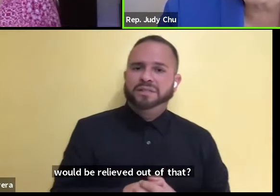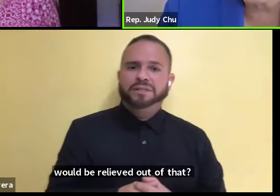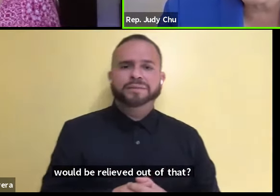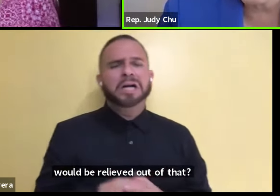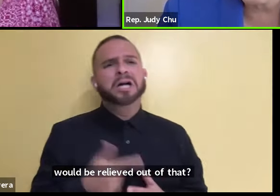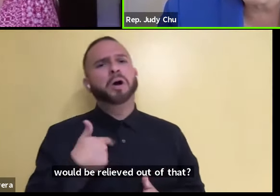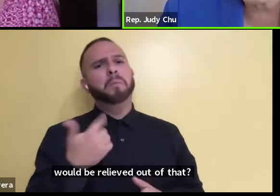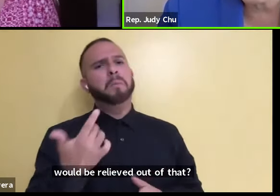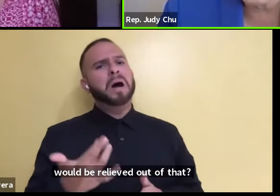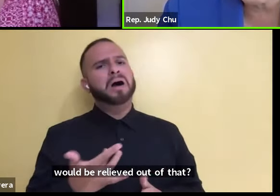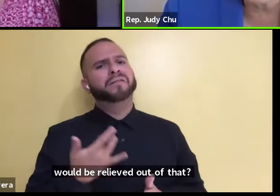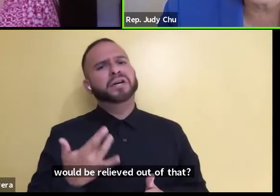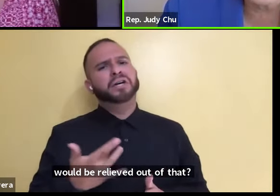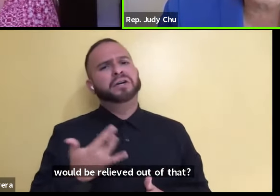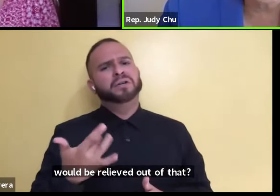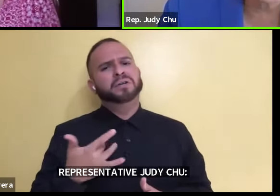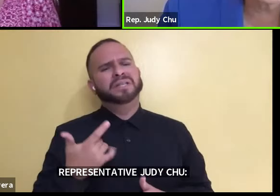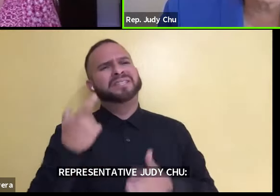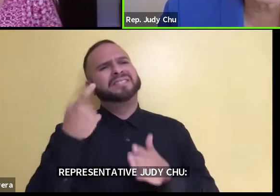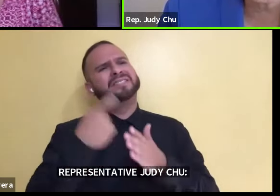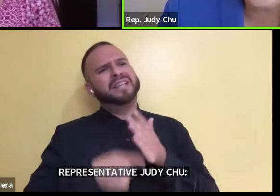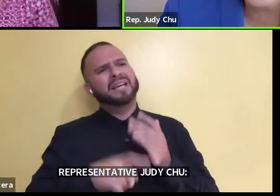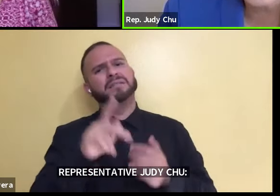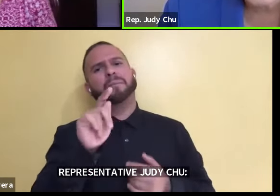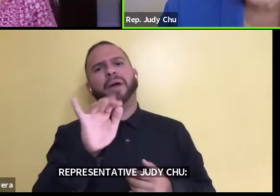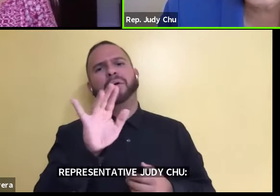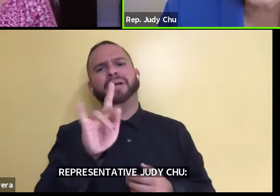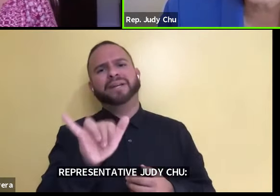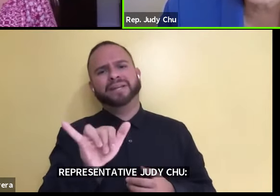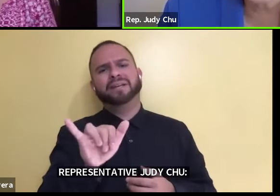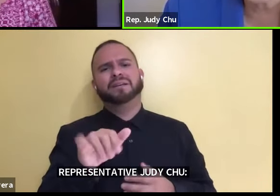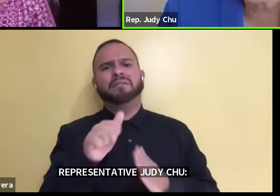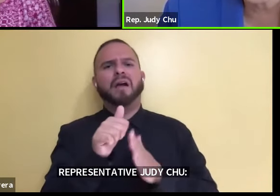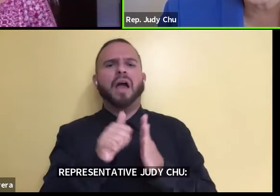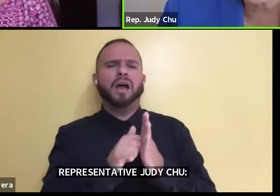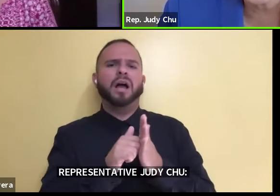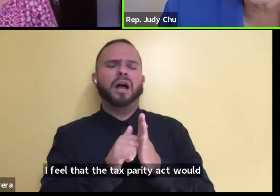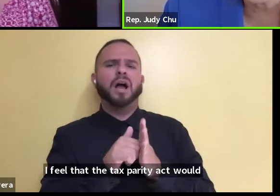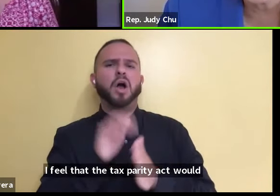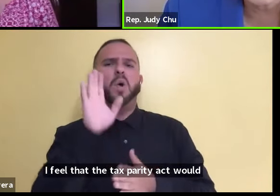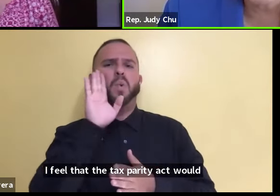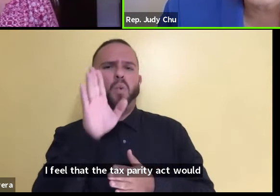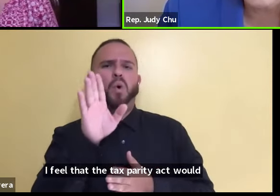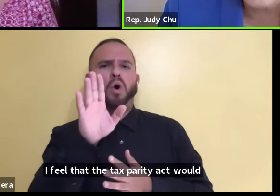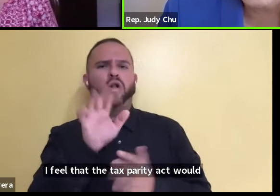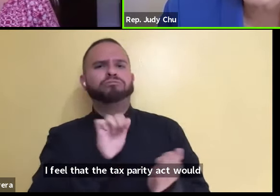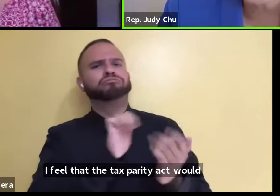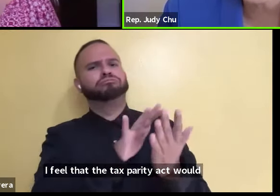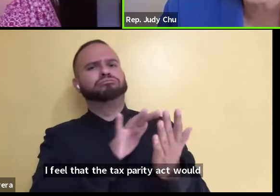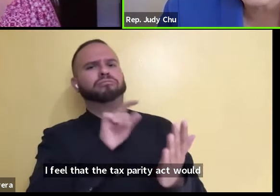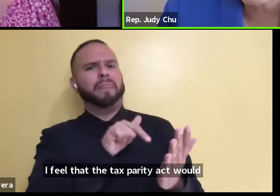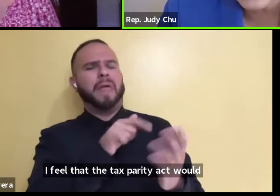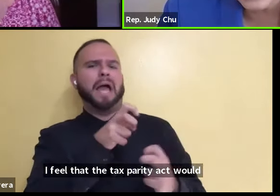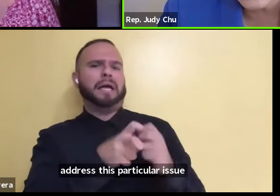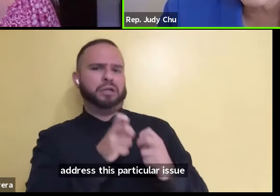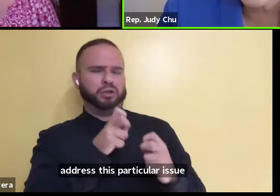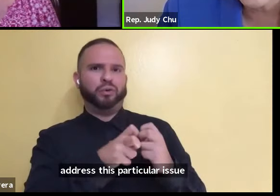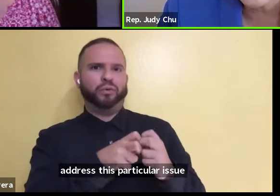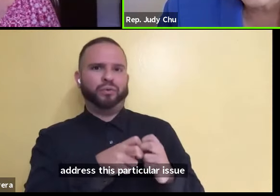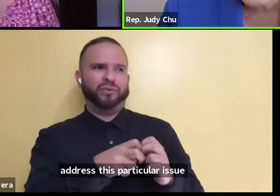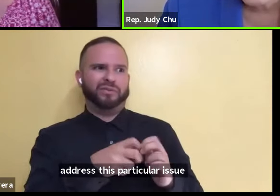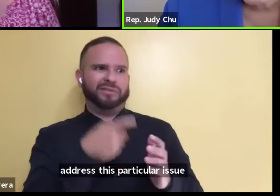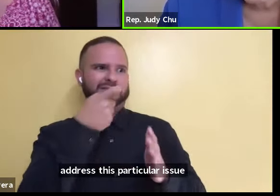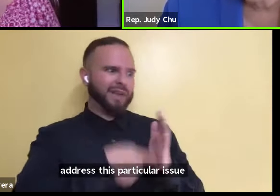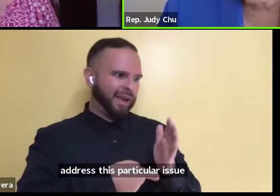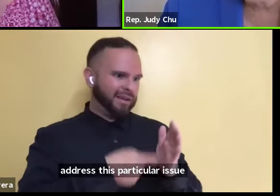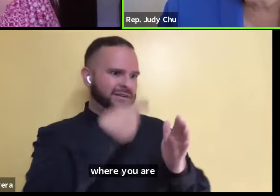that the Tax Parity Act would address this particular issue where you're double taxed. It would relieve the tax